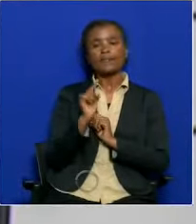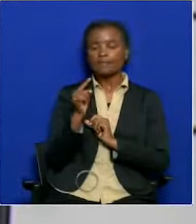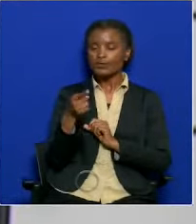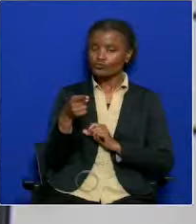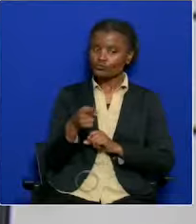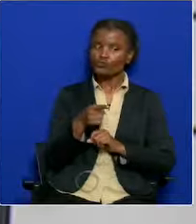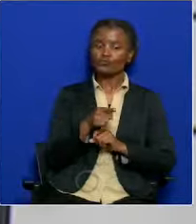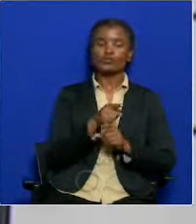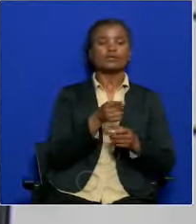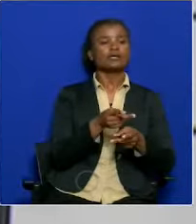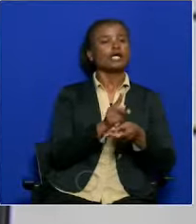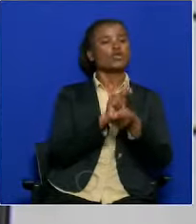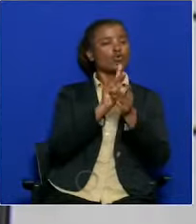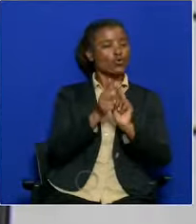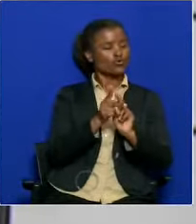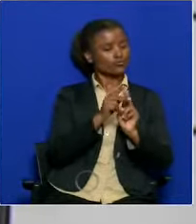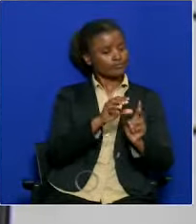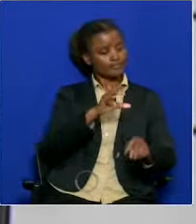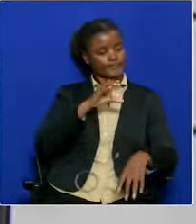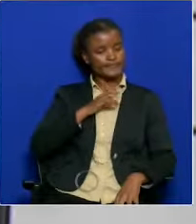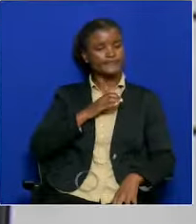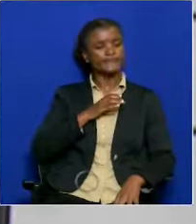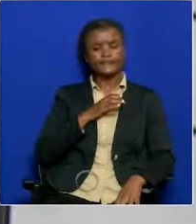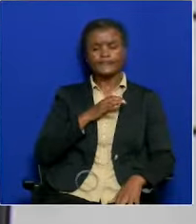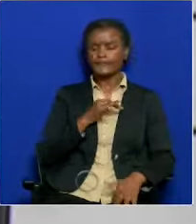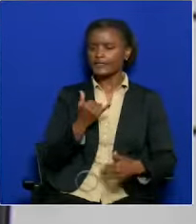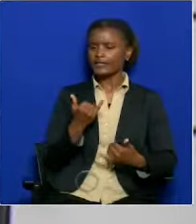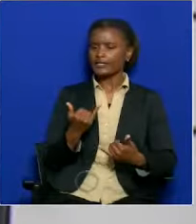How does that square up with the answer you gave to me earlier?